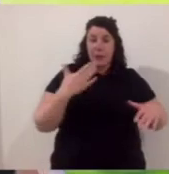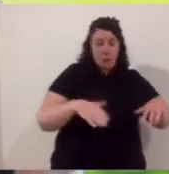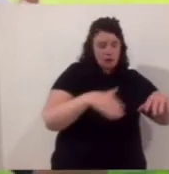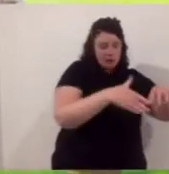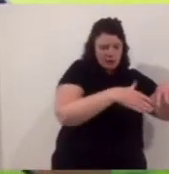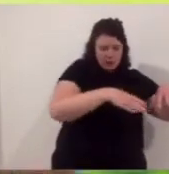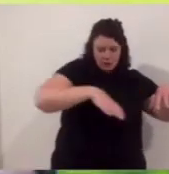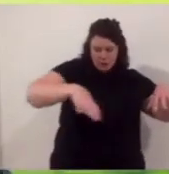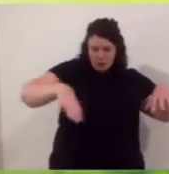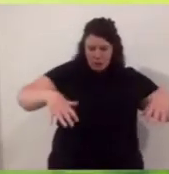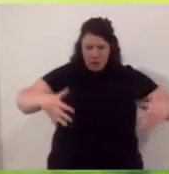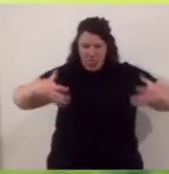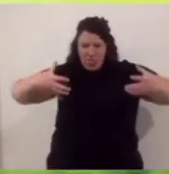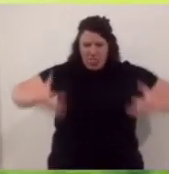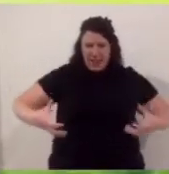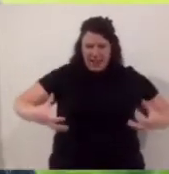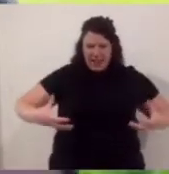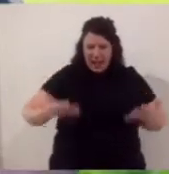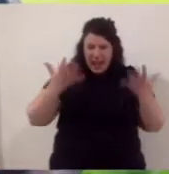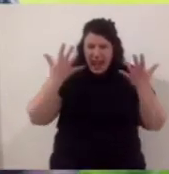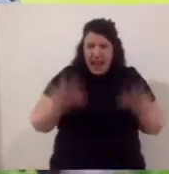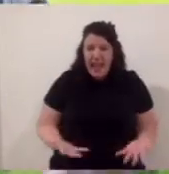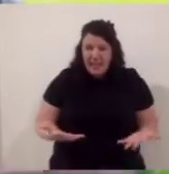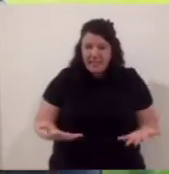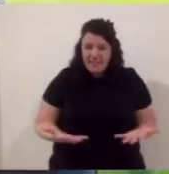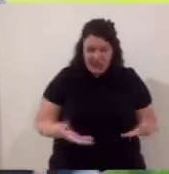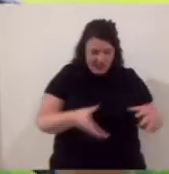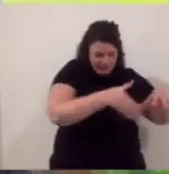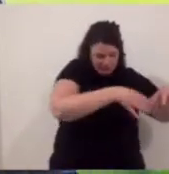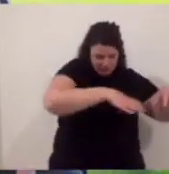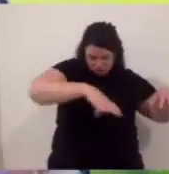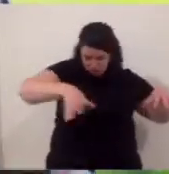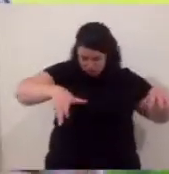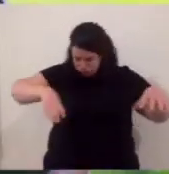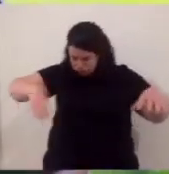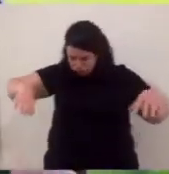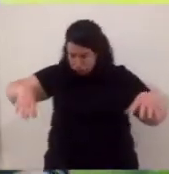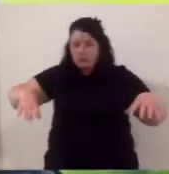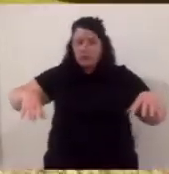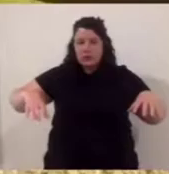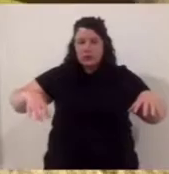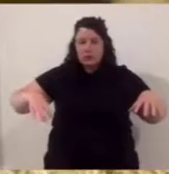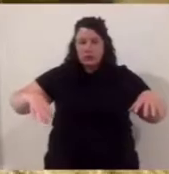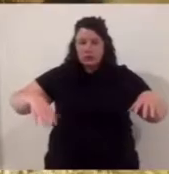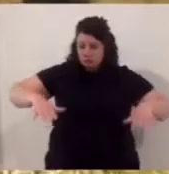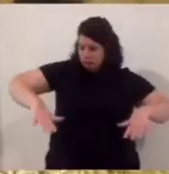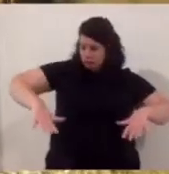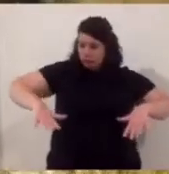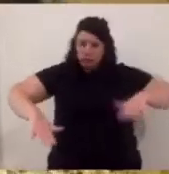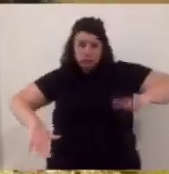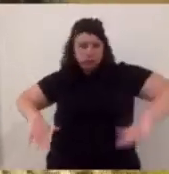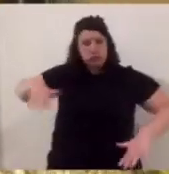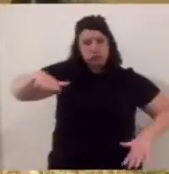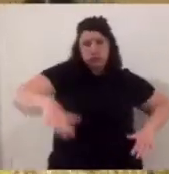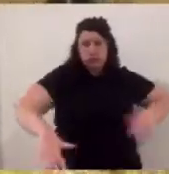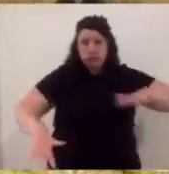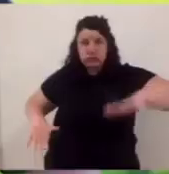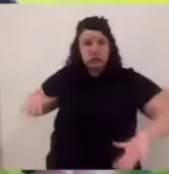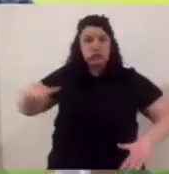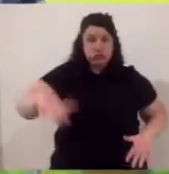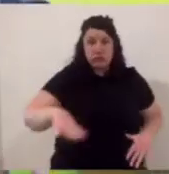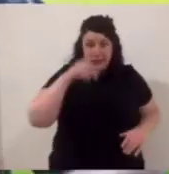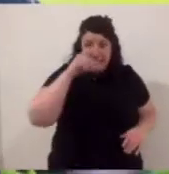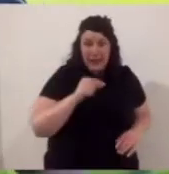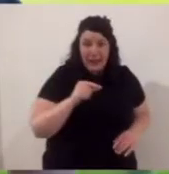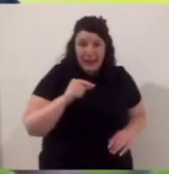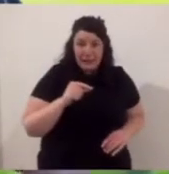type. Now, if we go down along the body, you have a look how thick and heavy set that body is, covered with thick scales. Now, their arms,